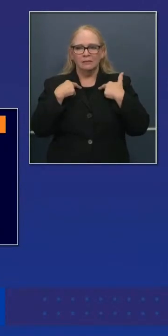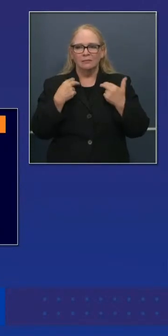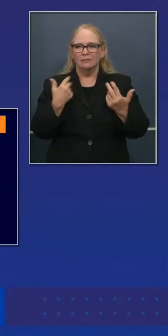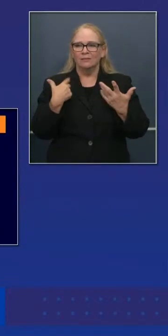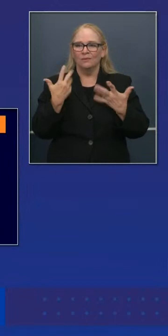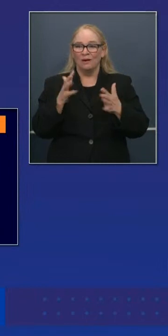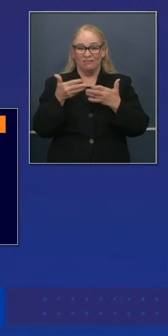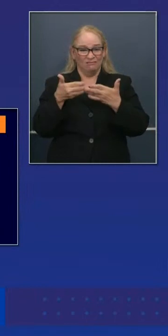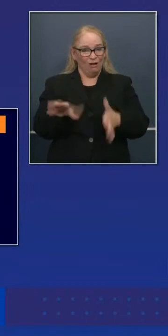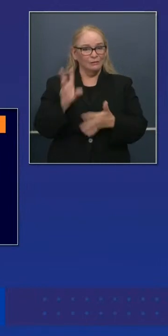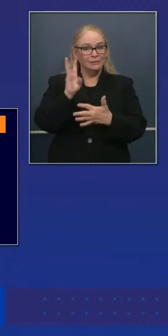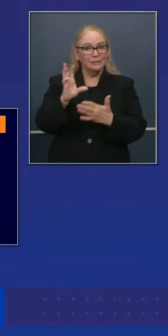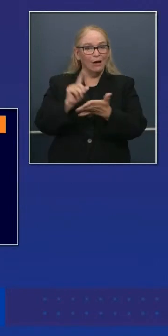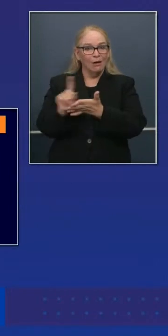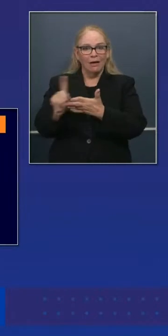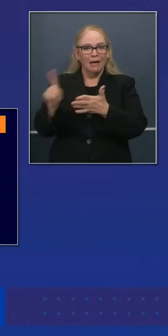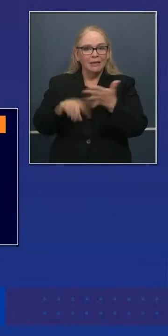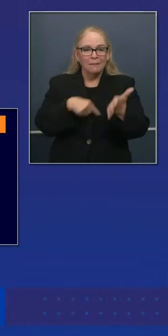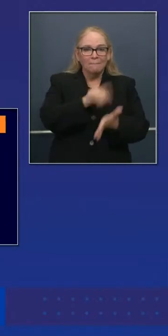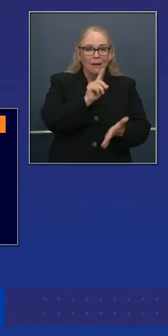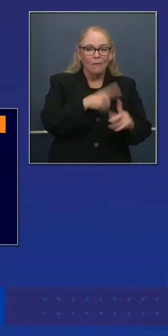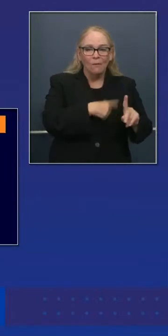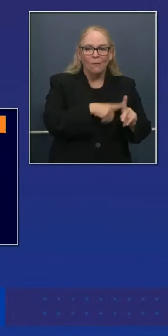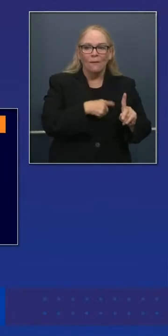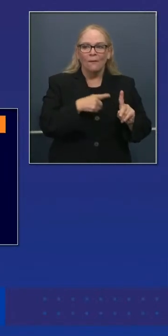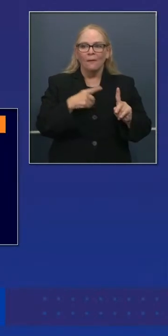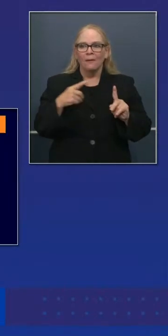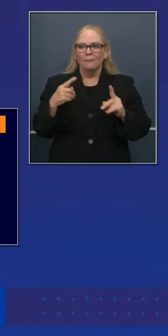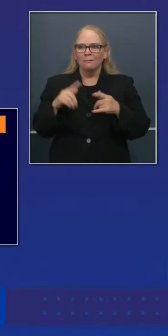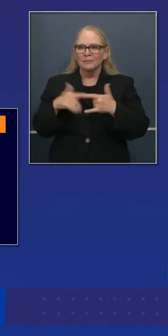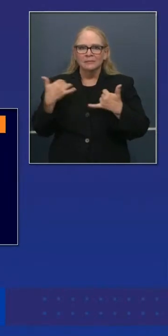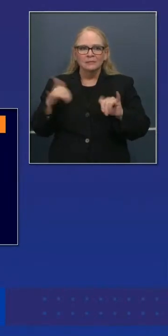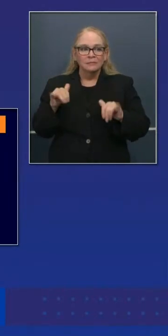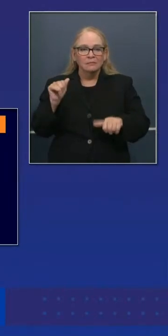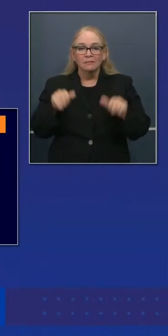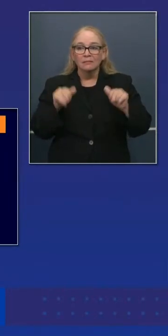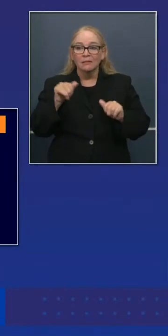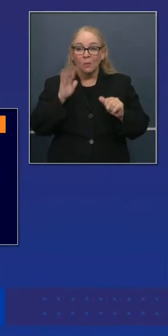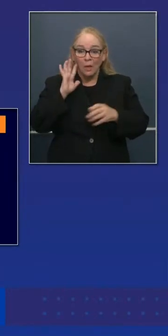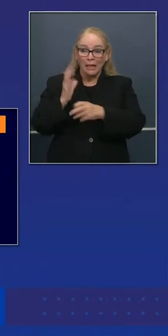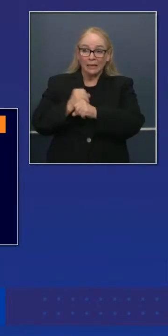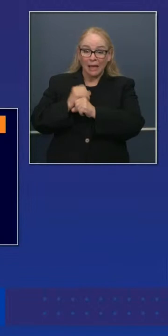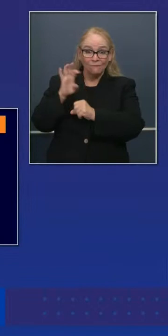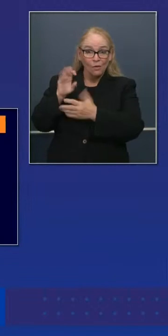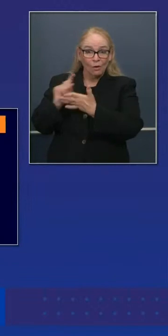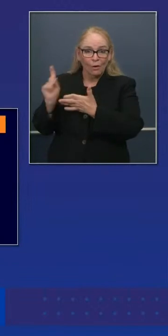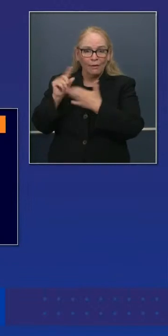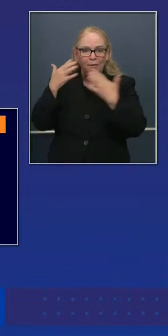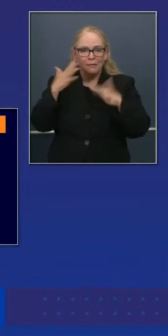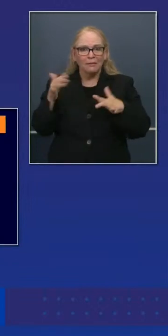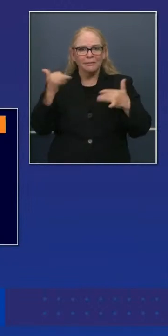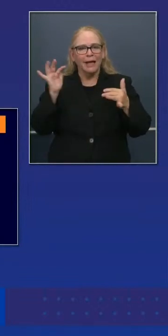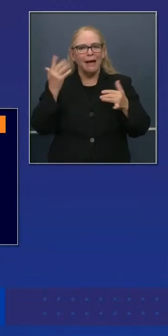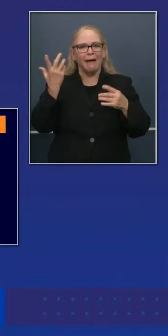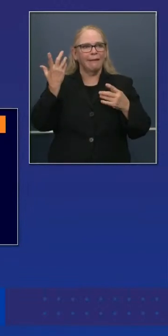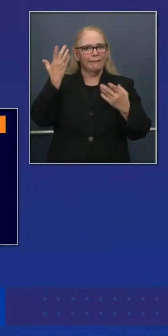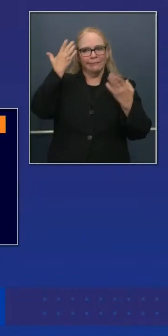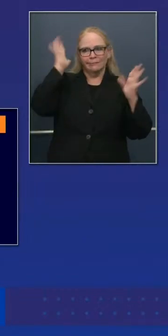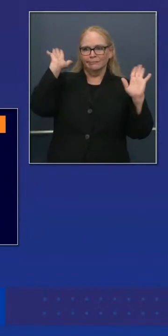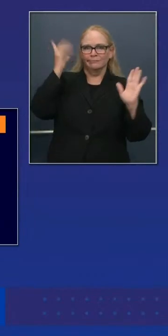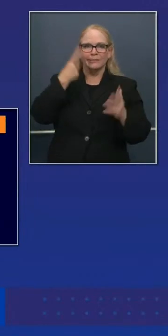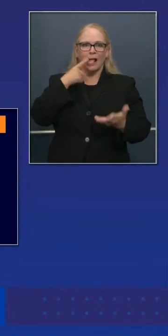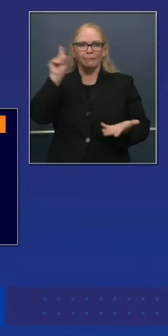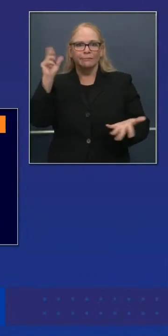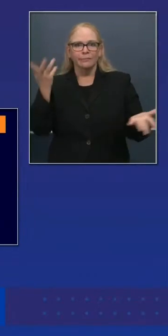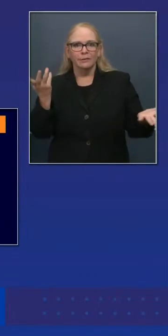and questions around the additional $400, and the position we're in with these current executive orders running their